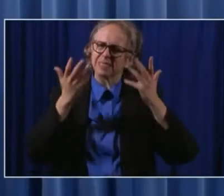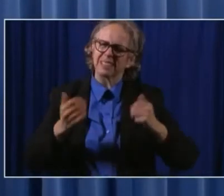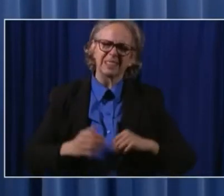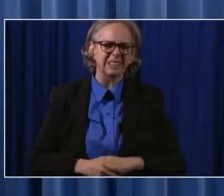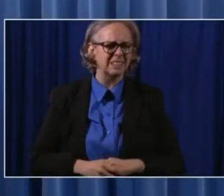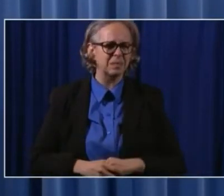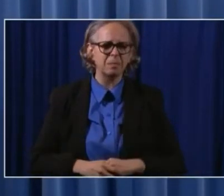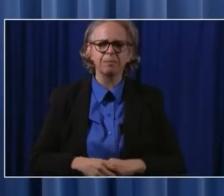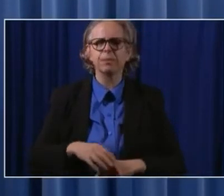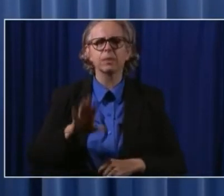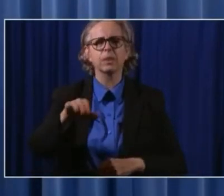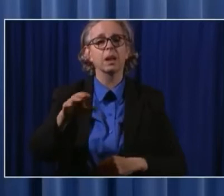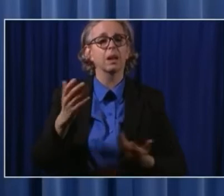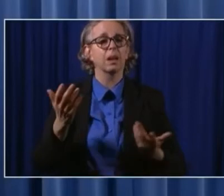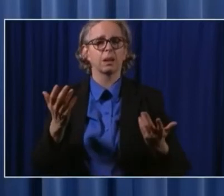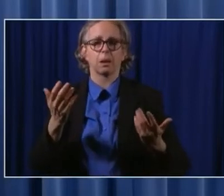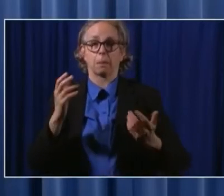explain this.